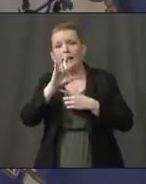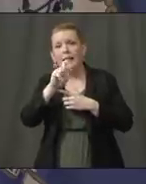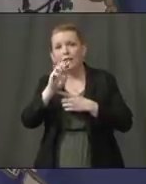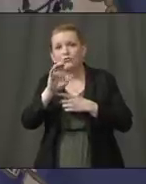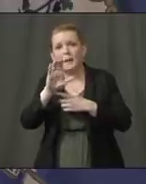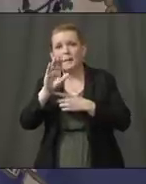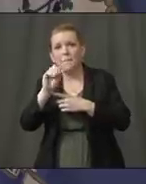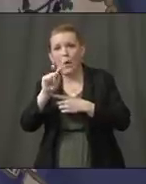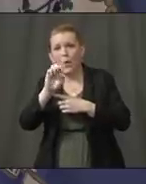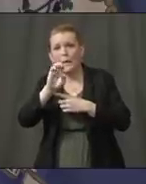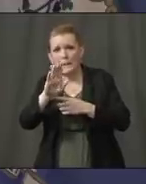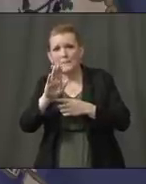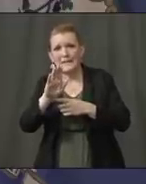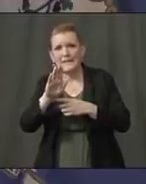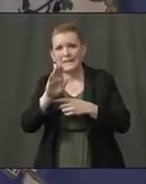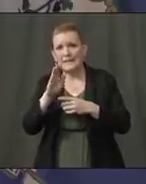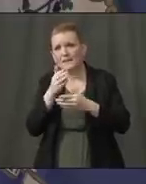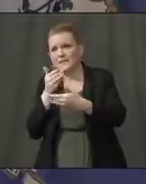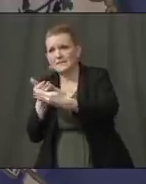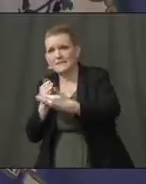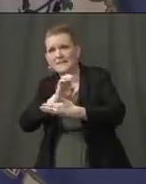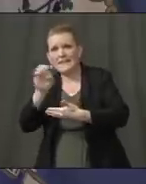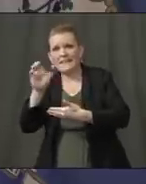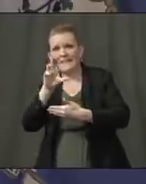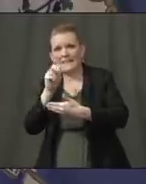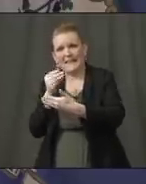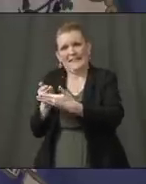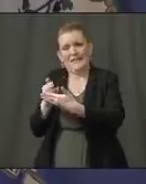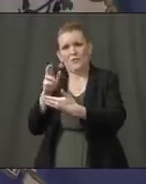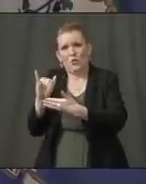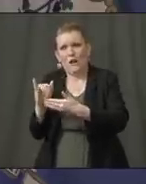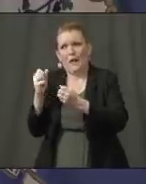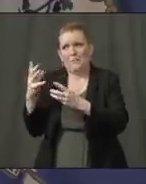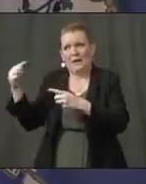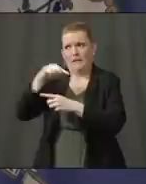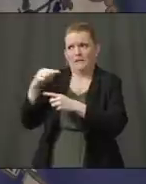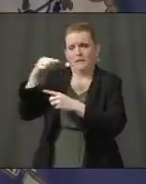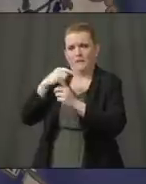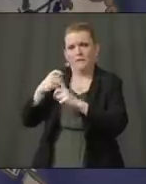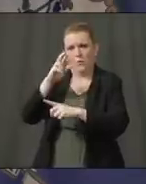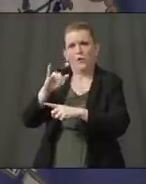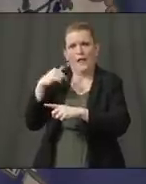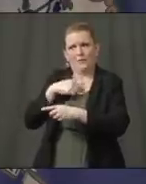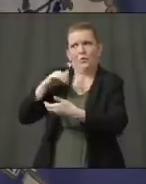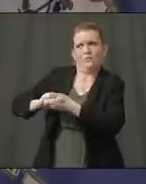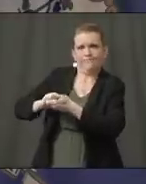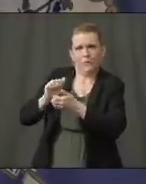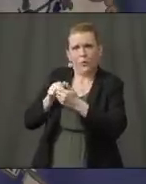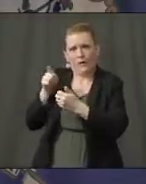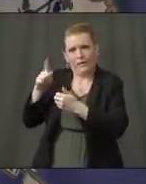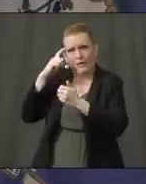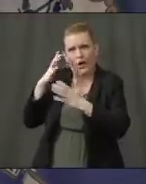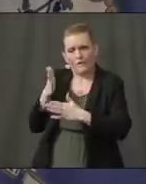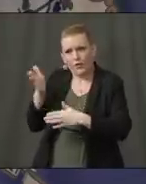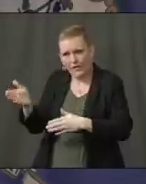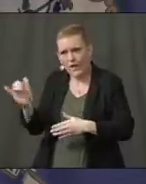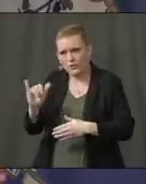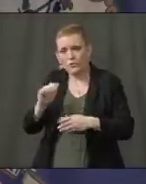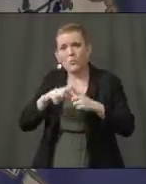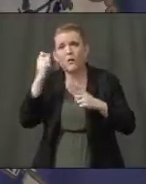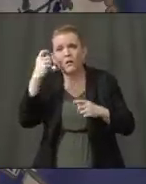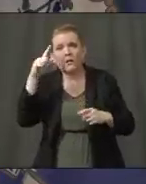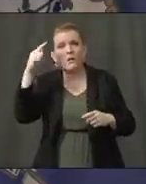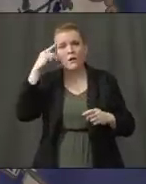with Gina there. When it comes to Charlie Baker, he comes out of the world of healthcare. So he is one of the people we listen to